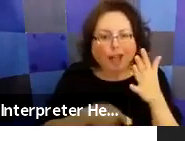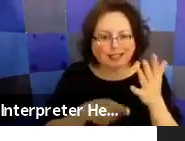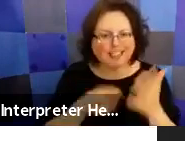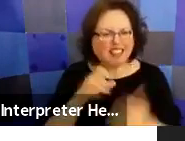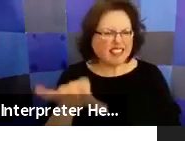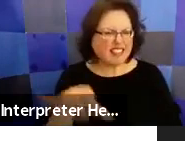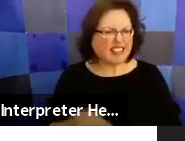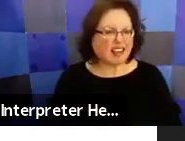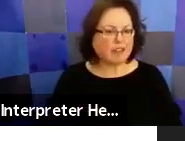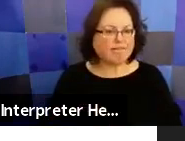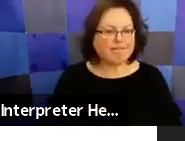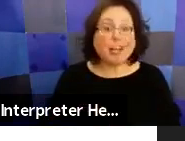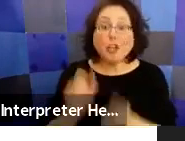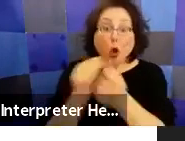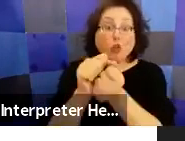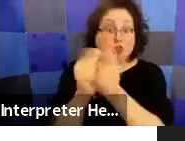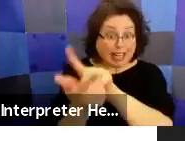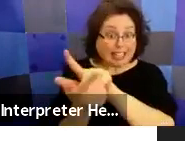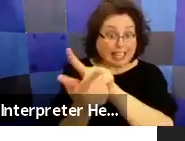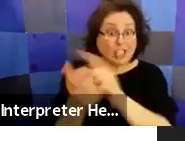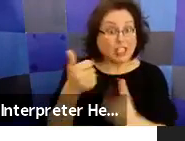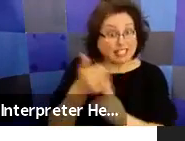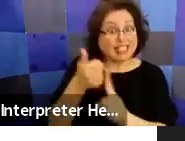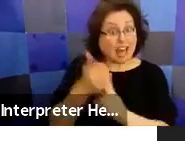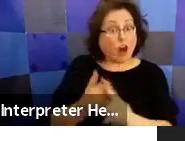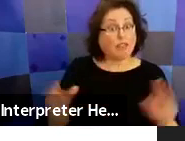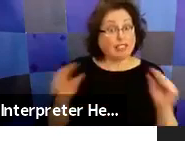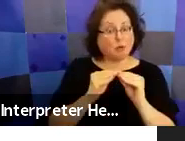So translation itself is a lot more